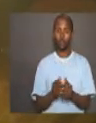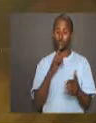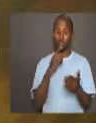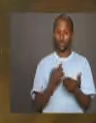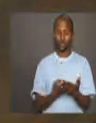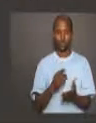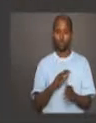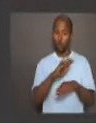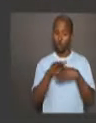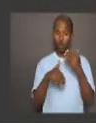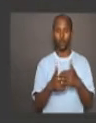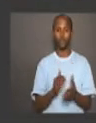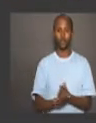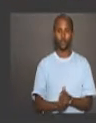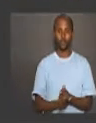all.